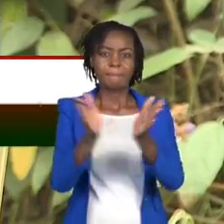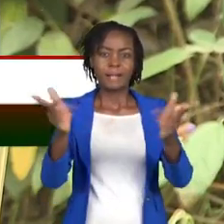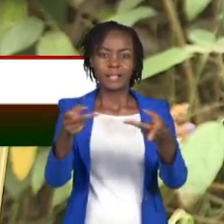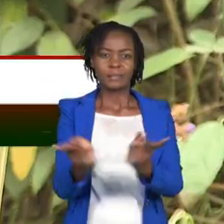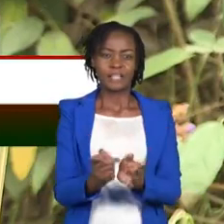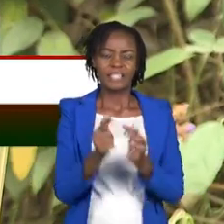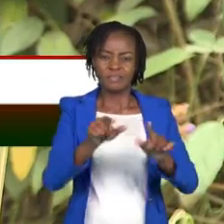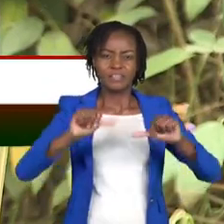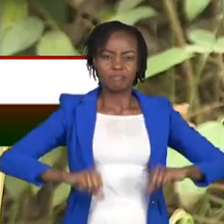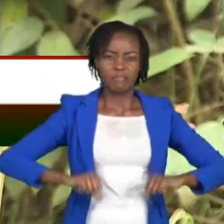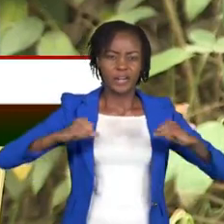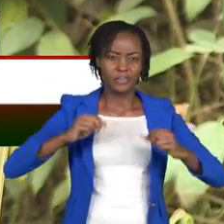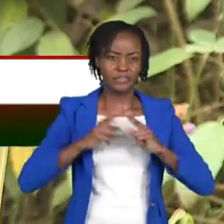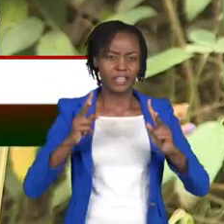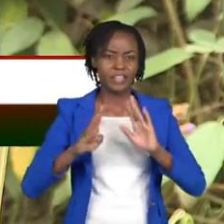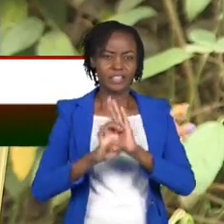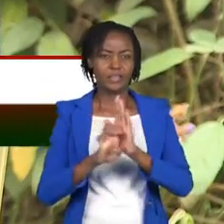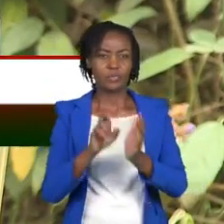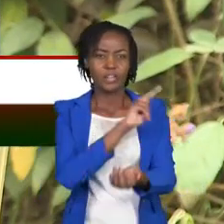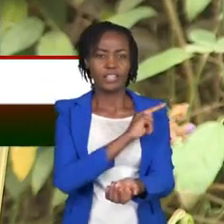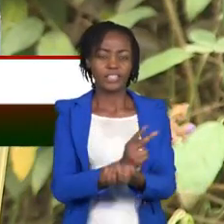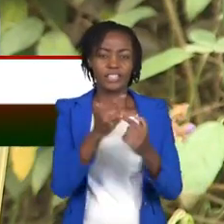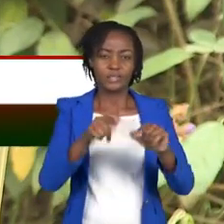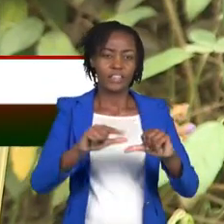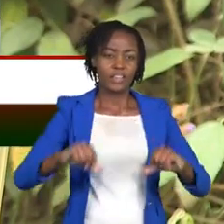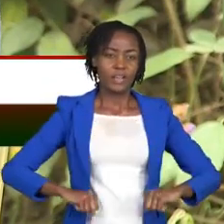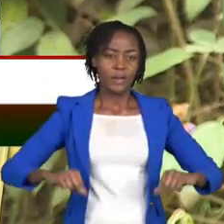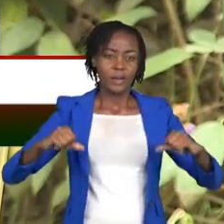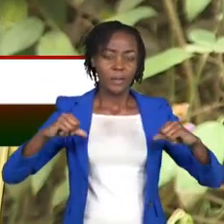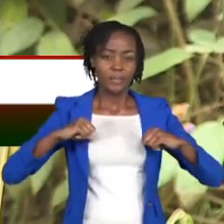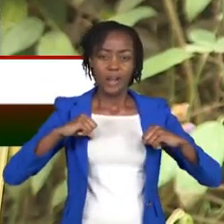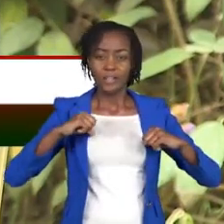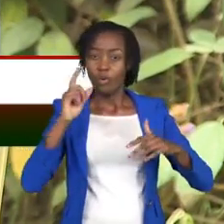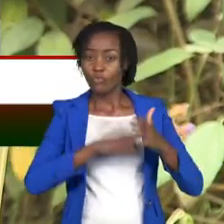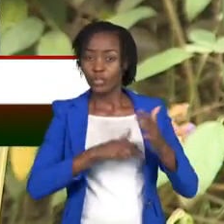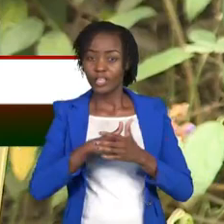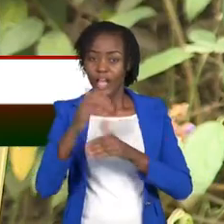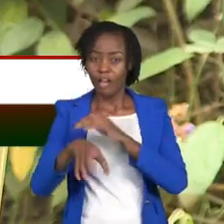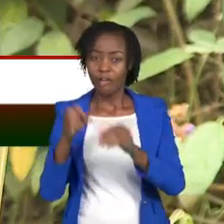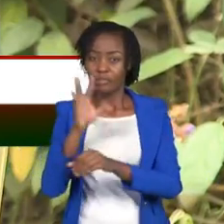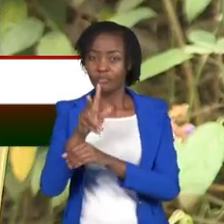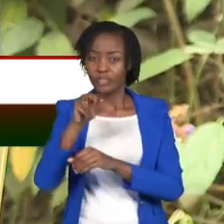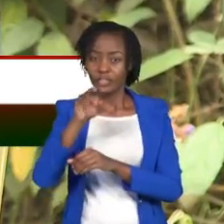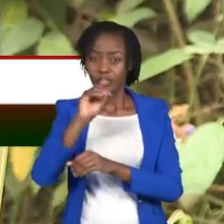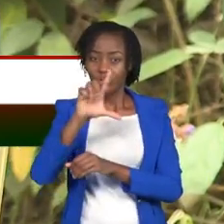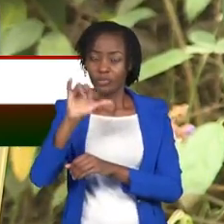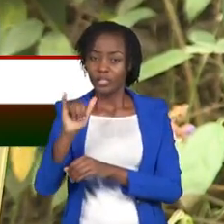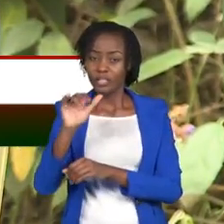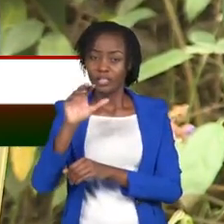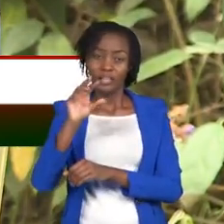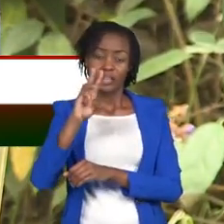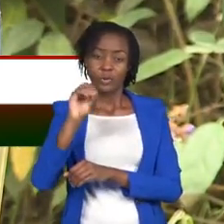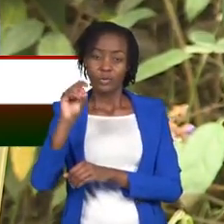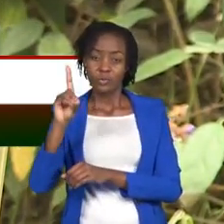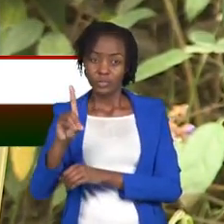That is what they take pride of. Go to Nigeria, they take pride of Nollywood. You see, and that is how they walk shoulders high